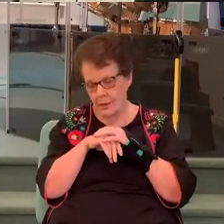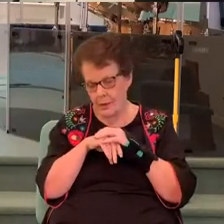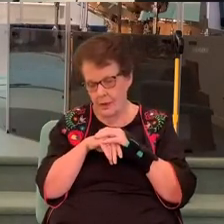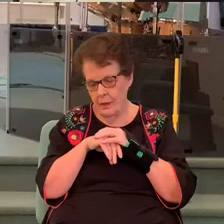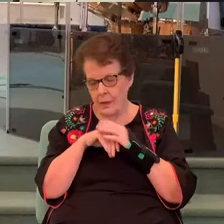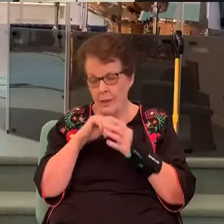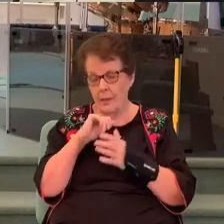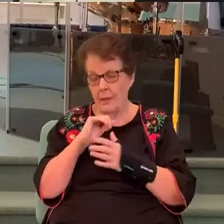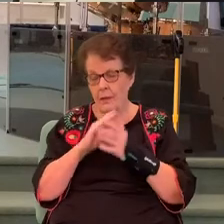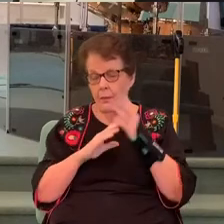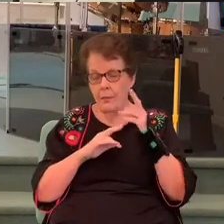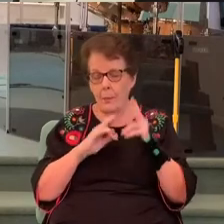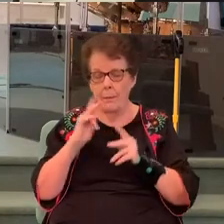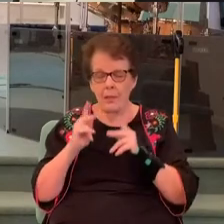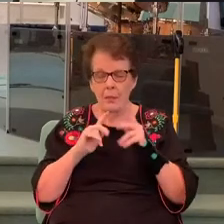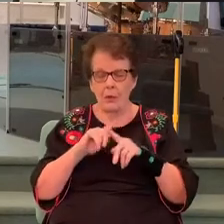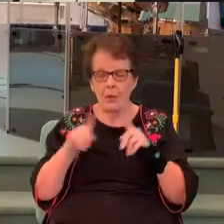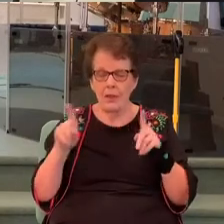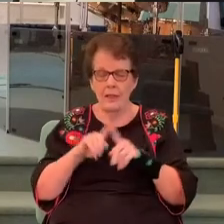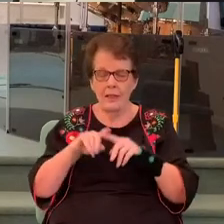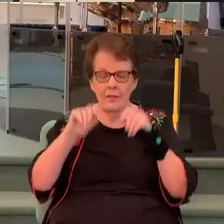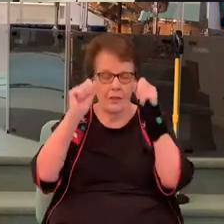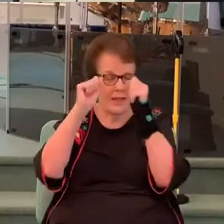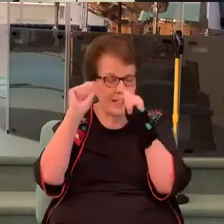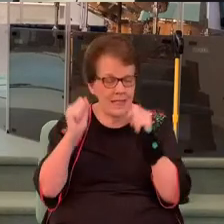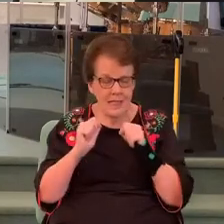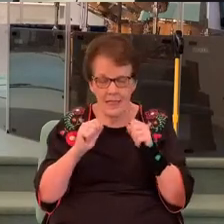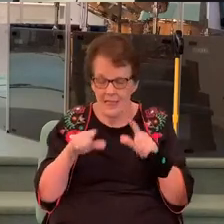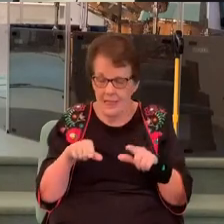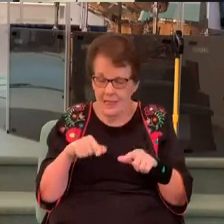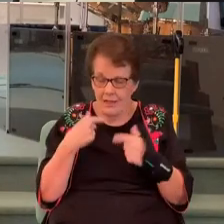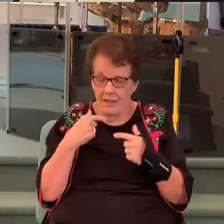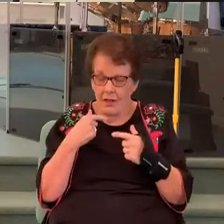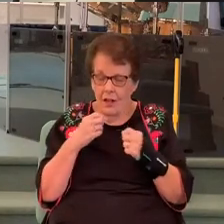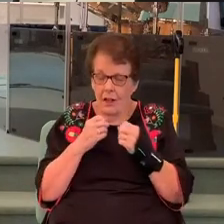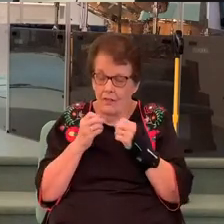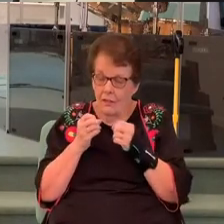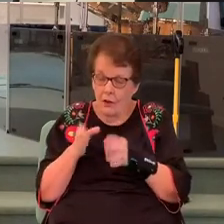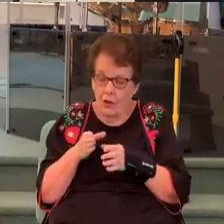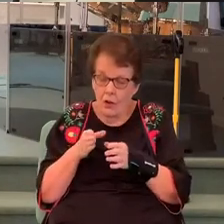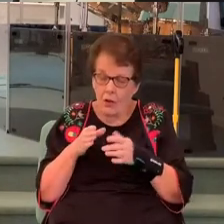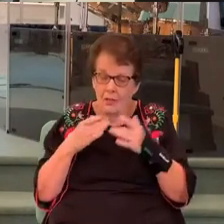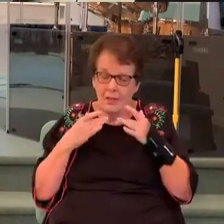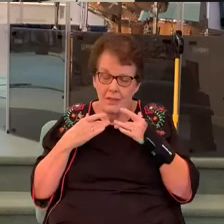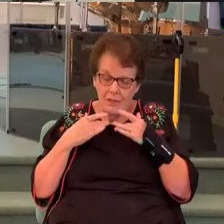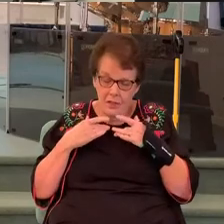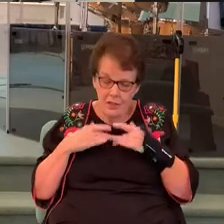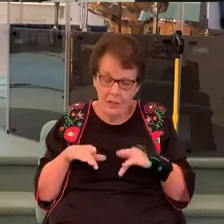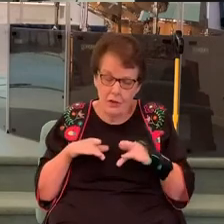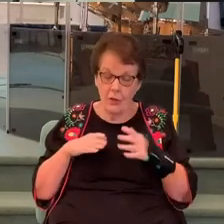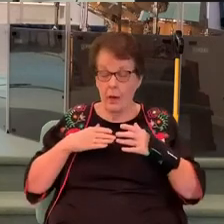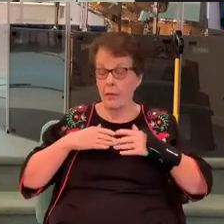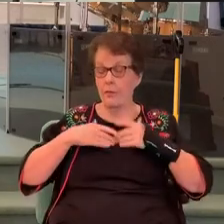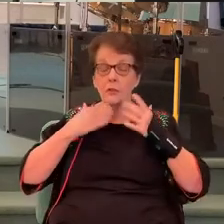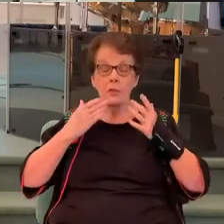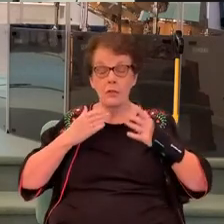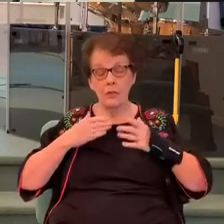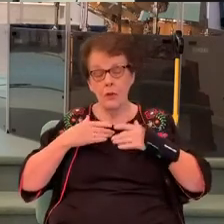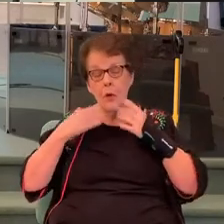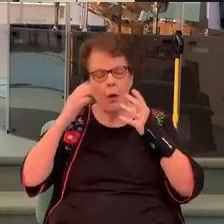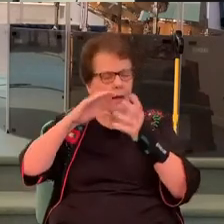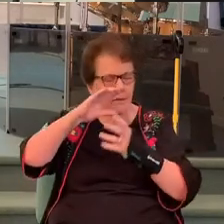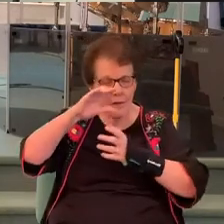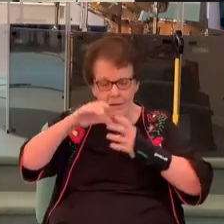different seasons of life, seasons of loss, seasons of discouragement, seasons of joy, seasons of